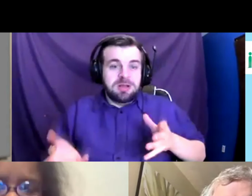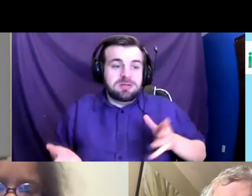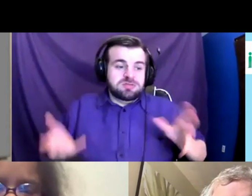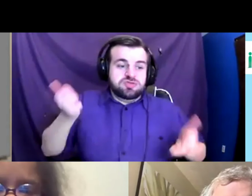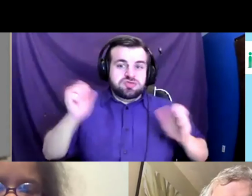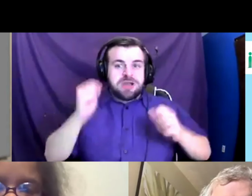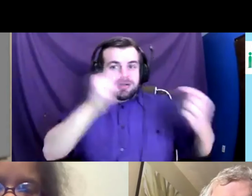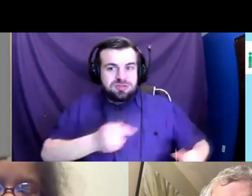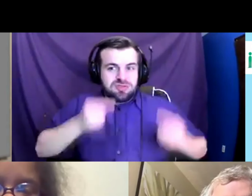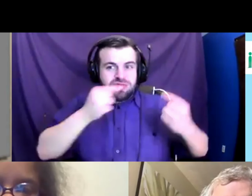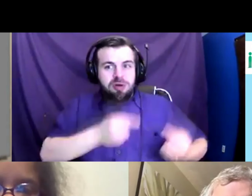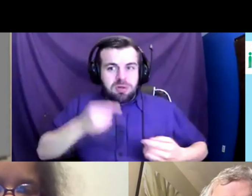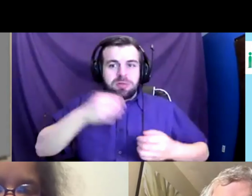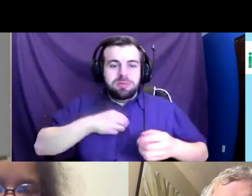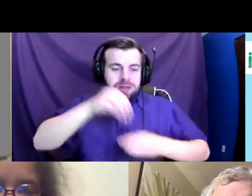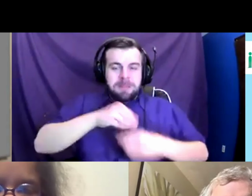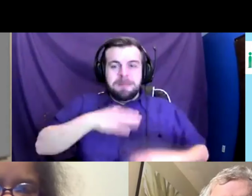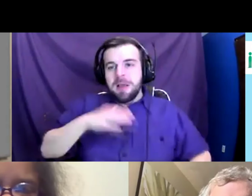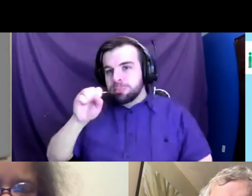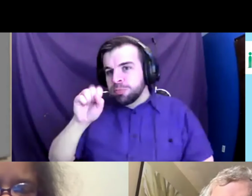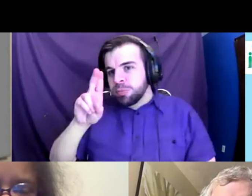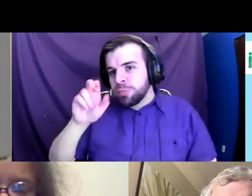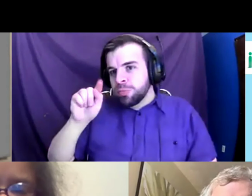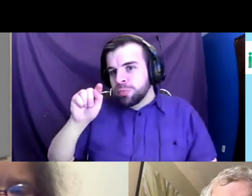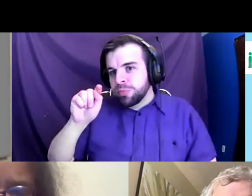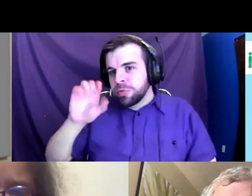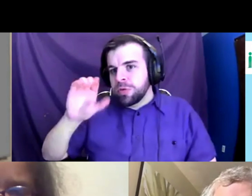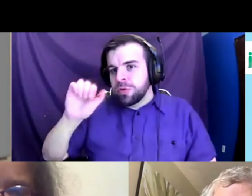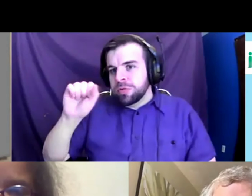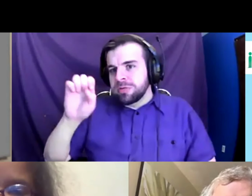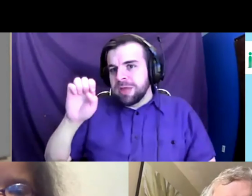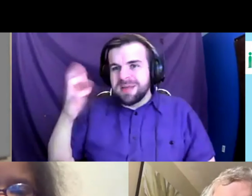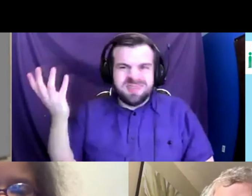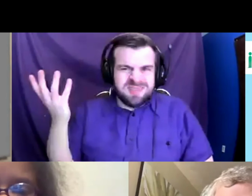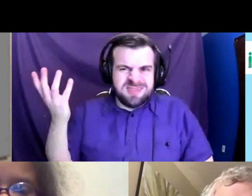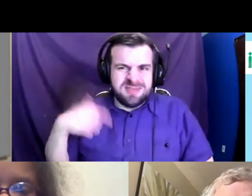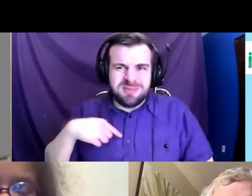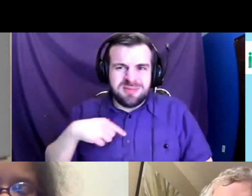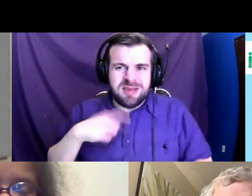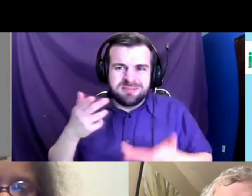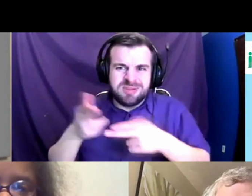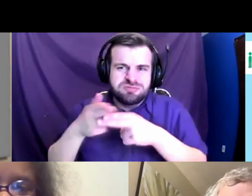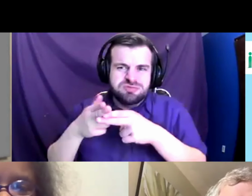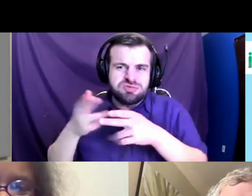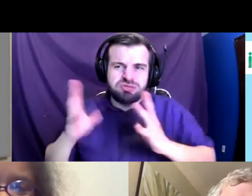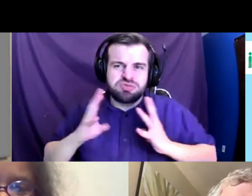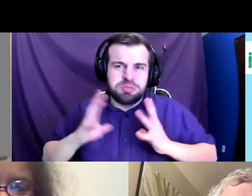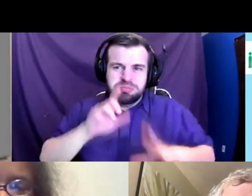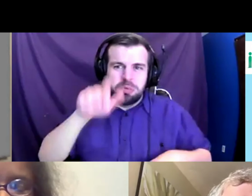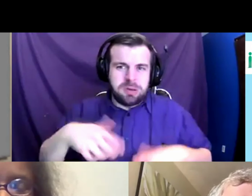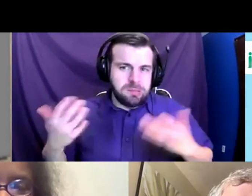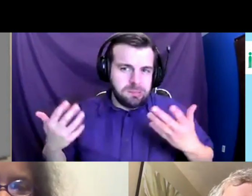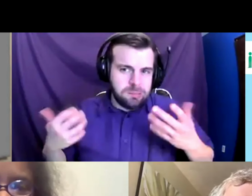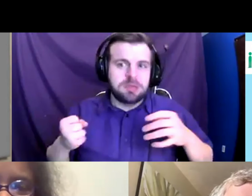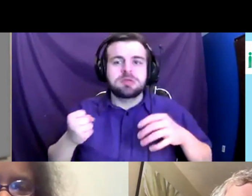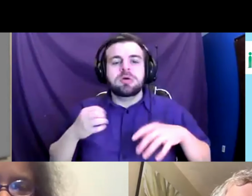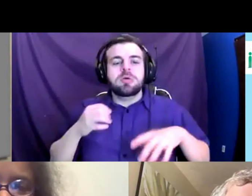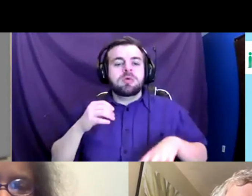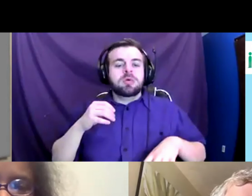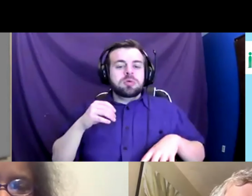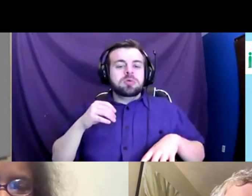weight. Yeah. Because it was just a small trip. So from that reminder